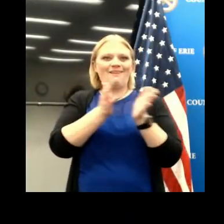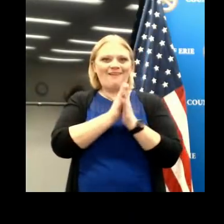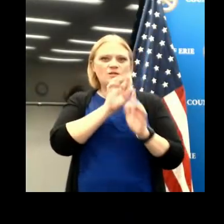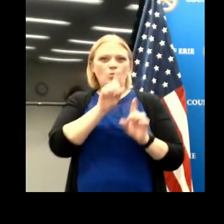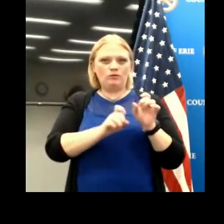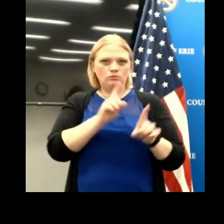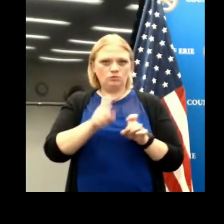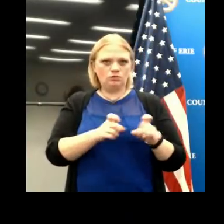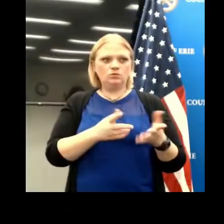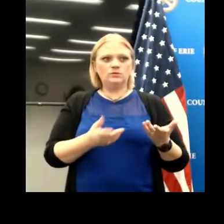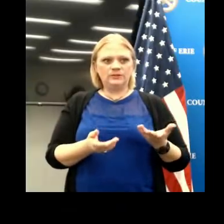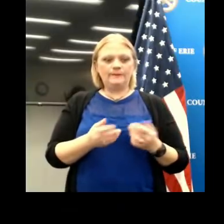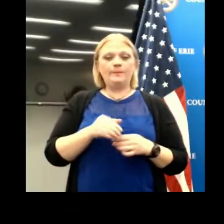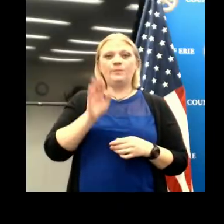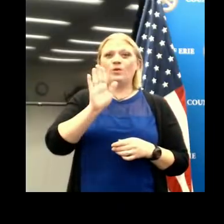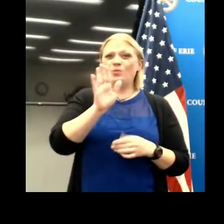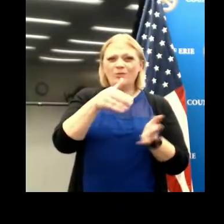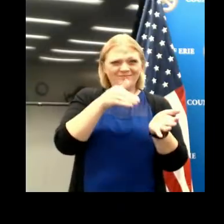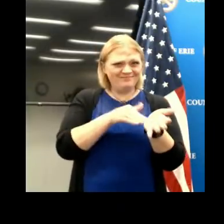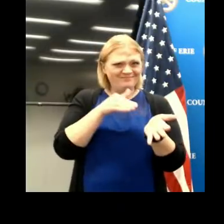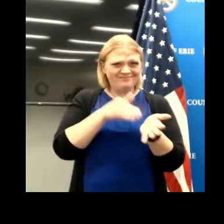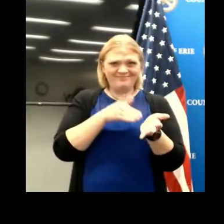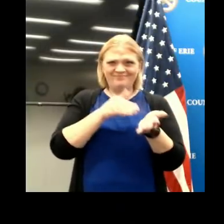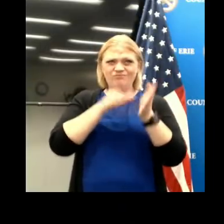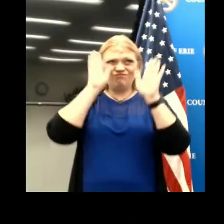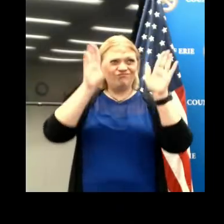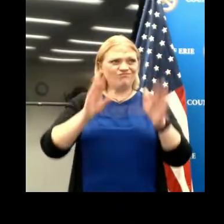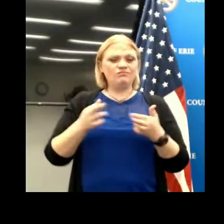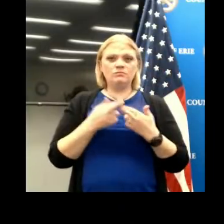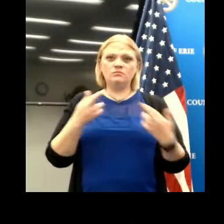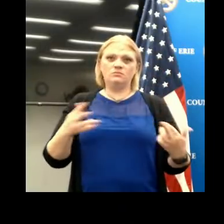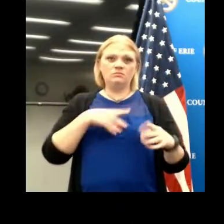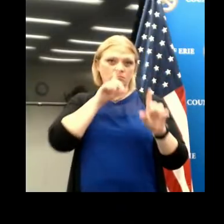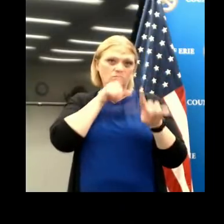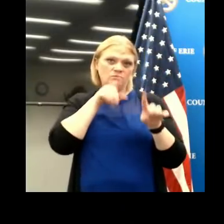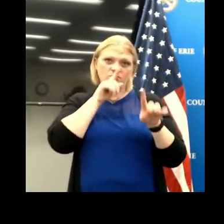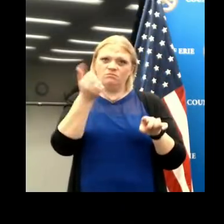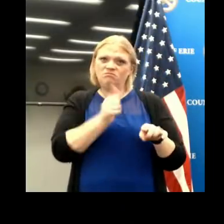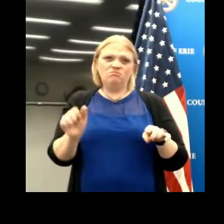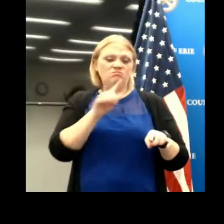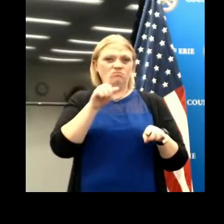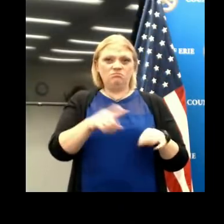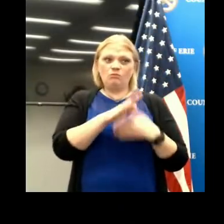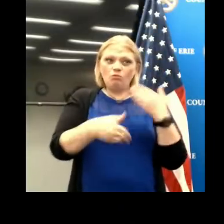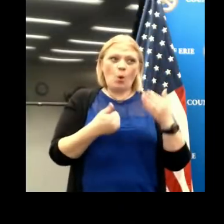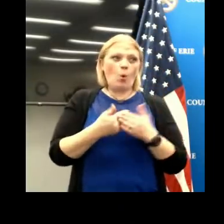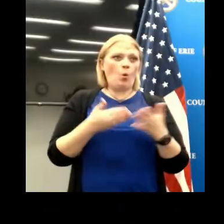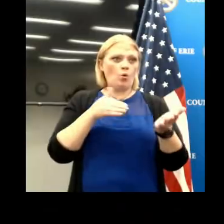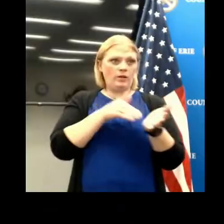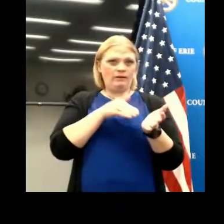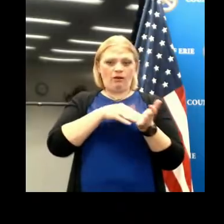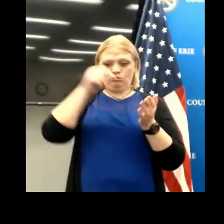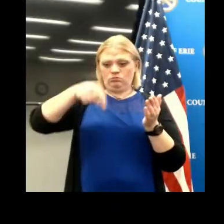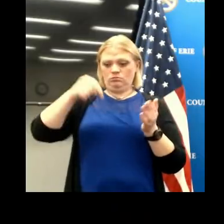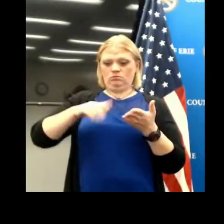Also, your healthcare provider is a great resource to answer questions. All the healthcare providers in our community are familiar